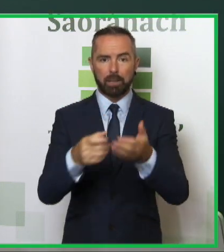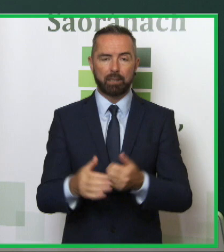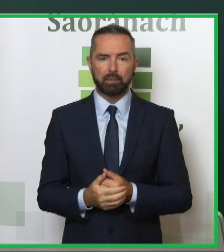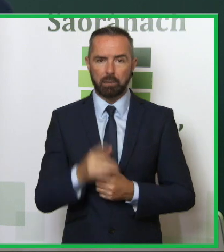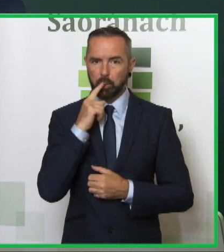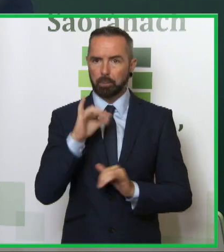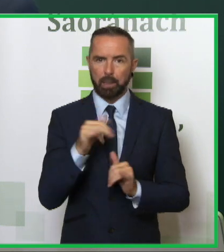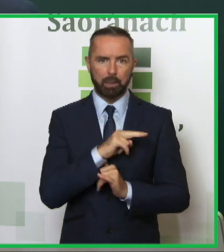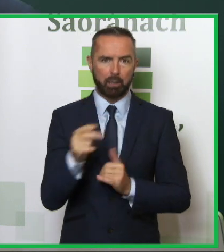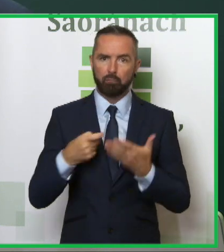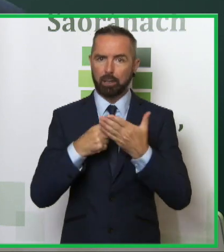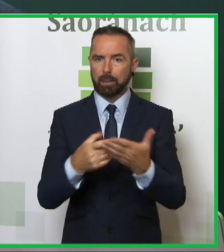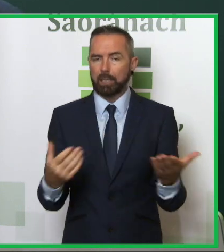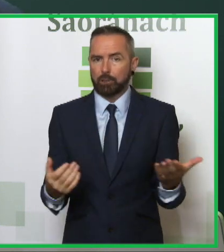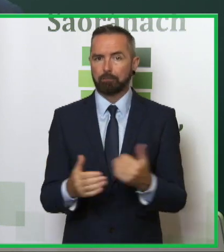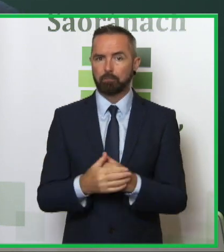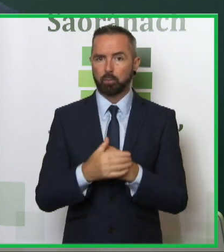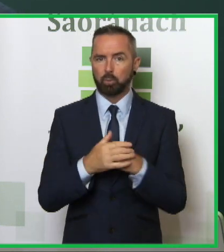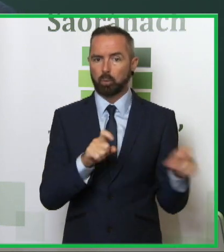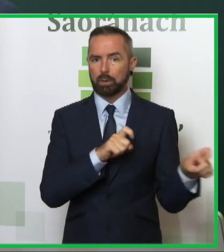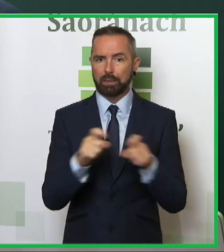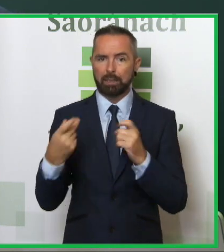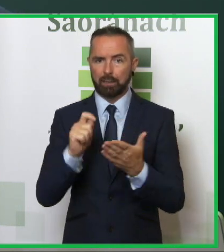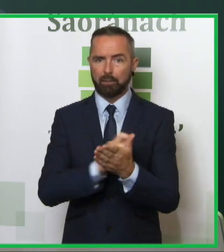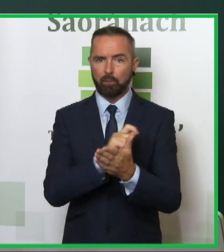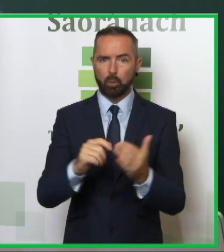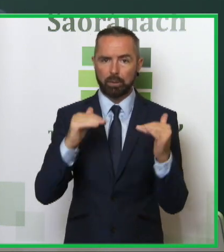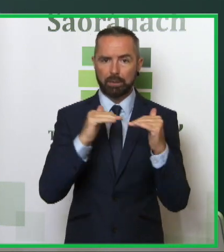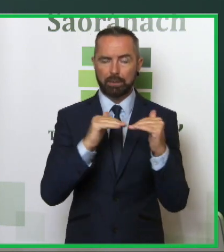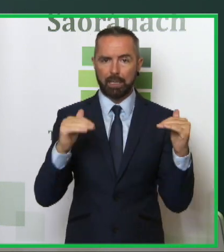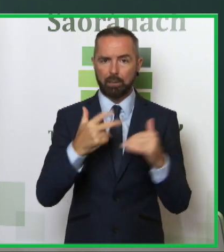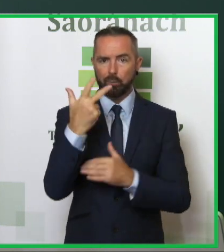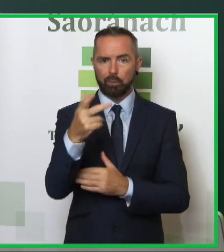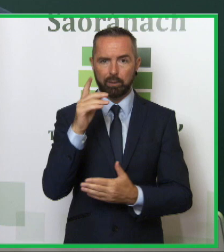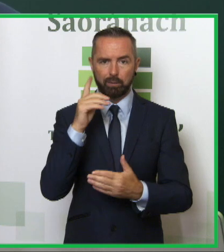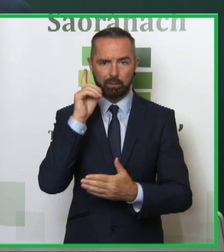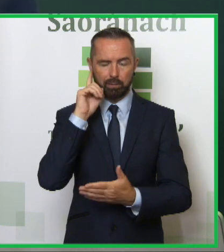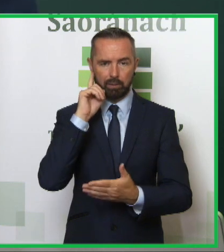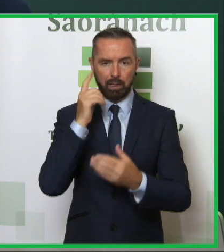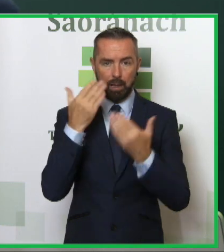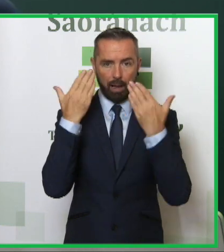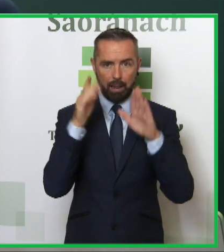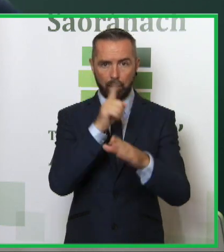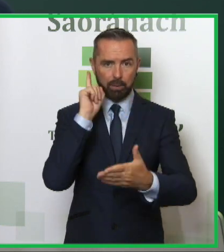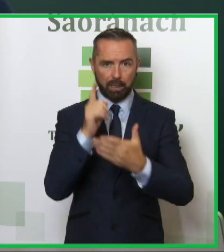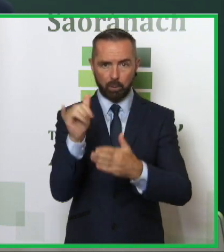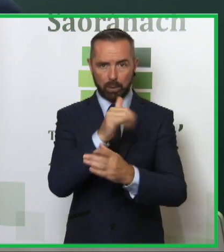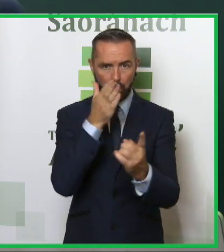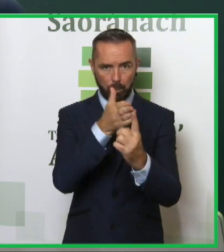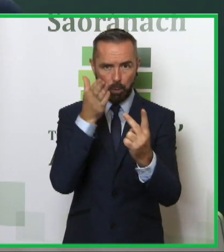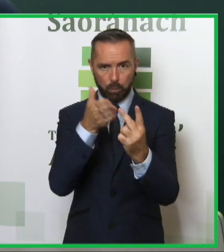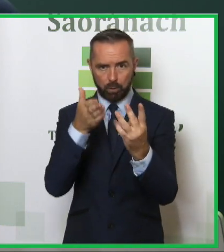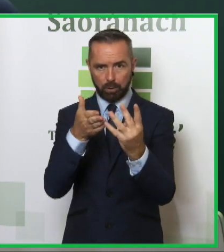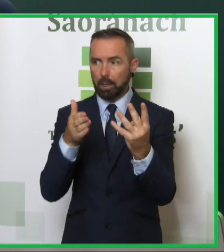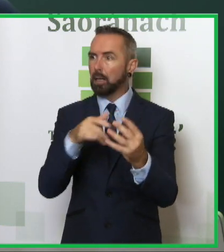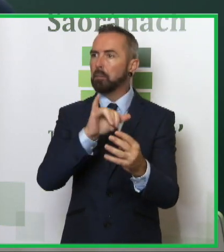may not be the recommendation. We have to still get into voting stage 3 and allow the room to decide which approach. So while the room here, for example, may have